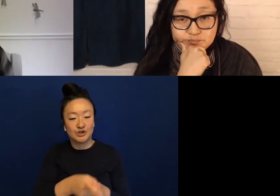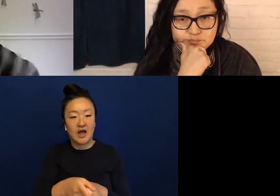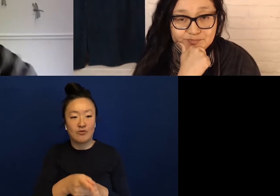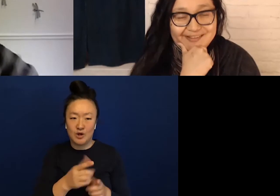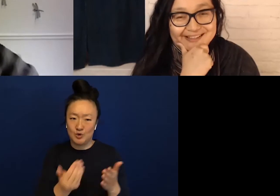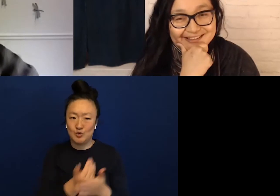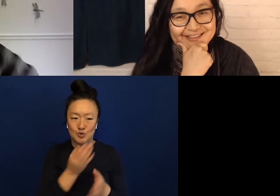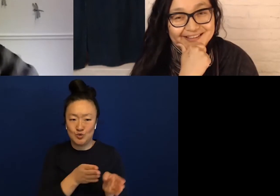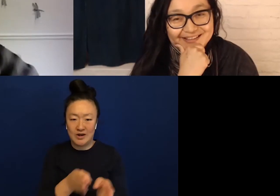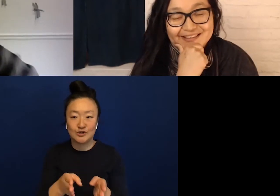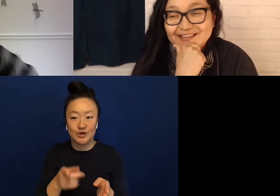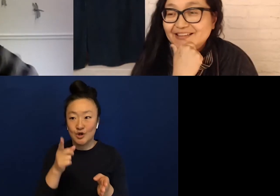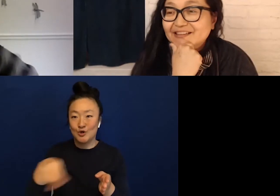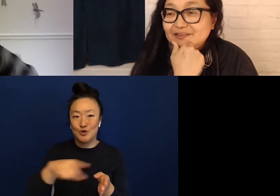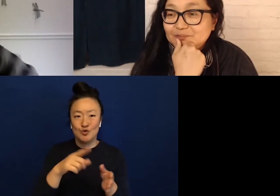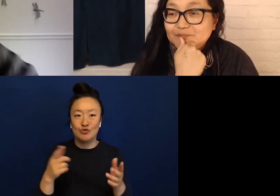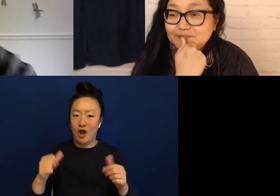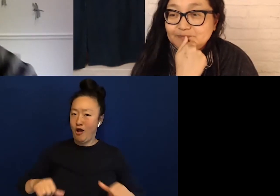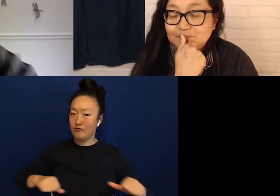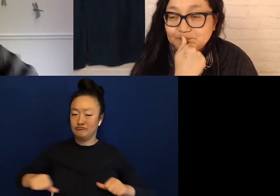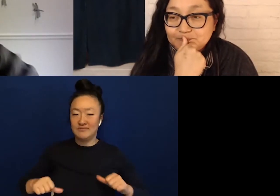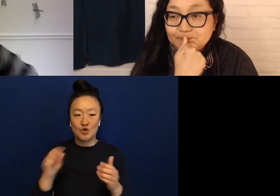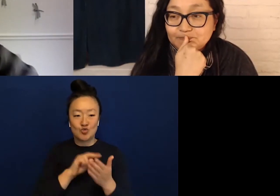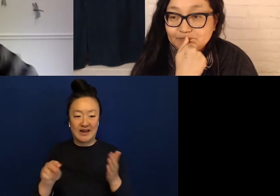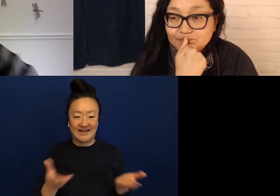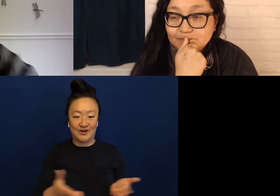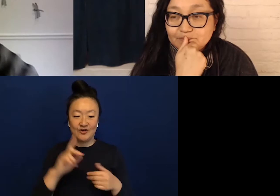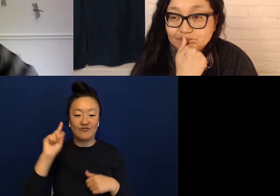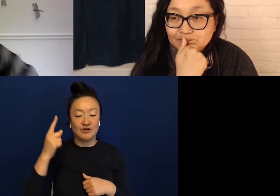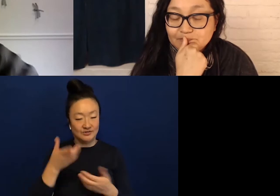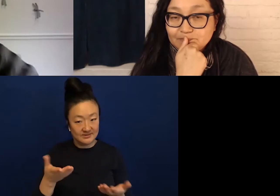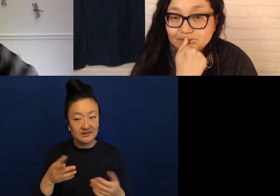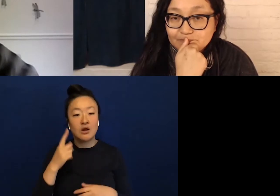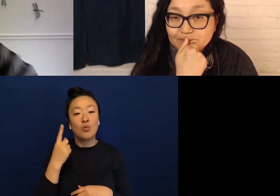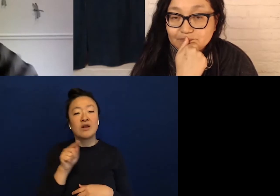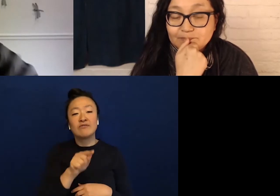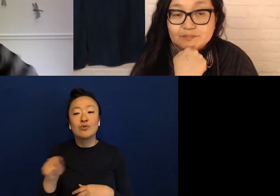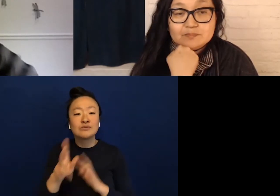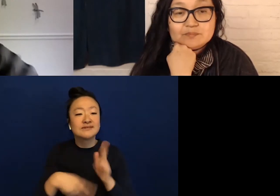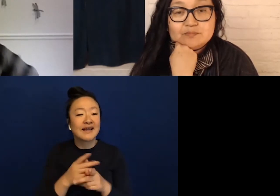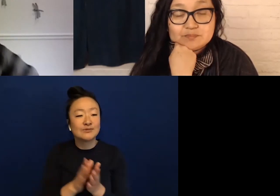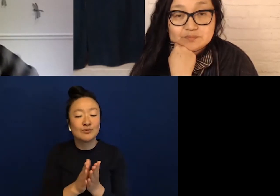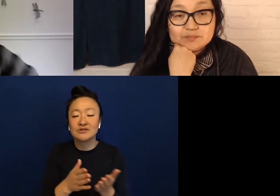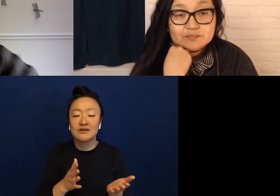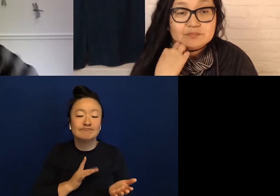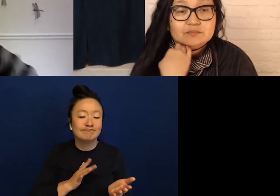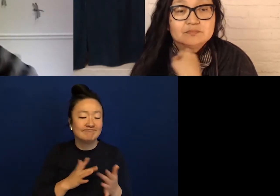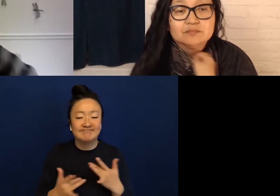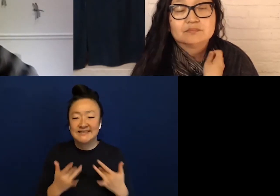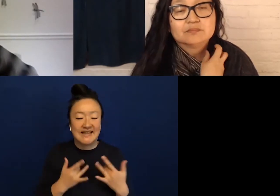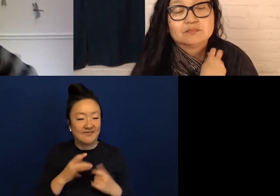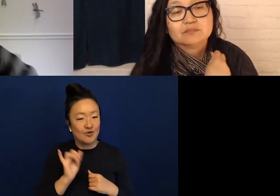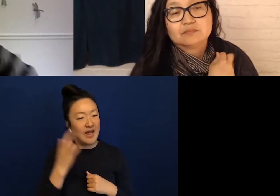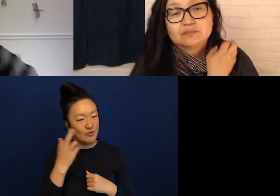first. But it's really, it's just one of those books that I think is, that I find so exciting for that reason.